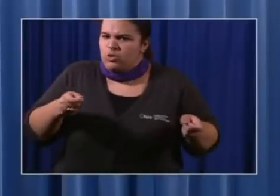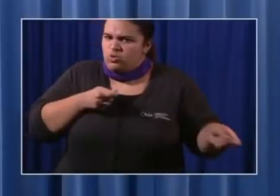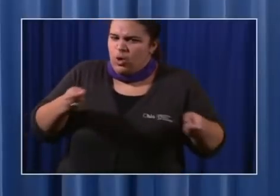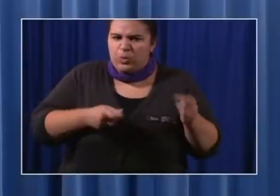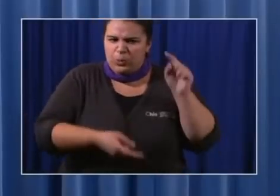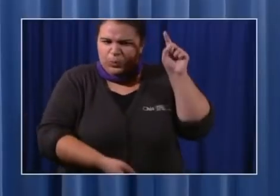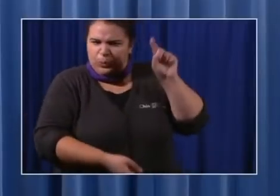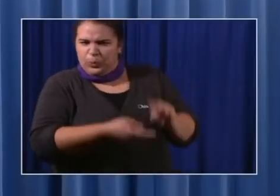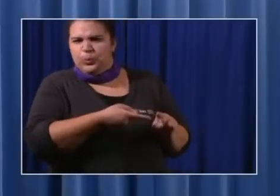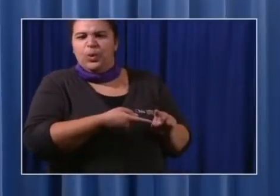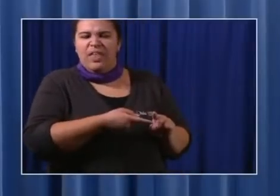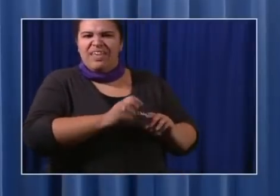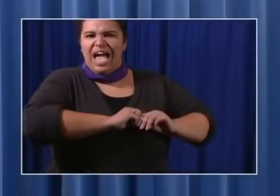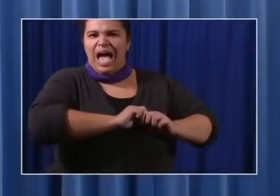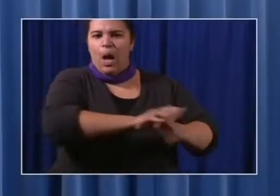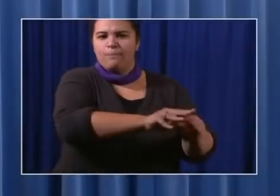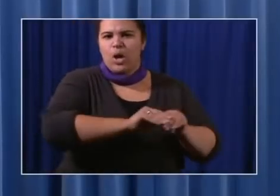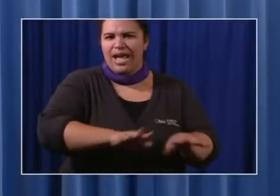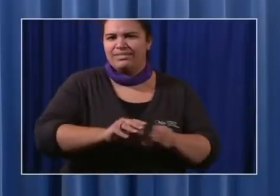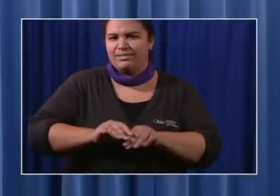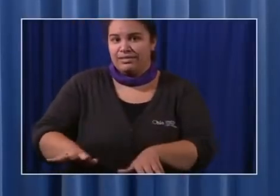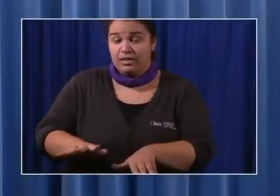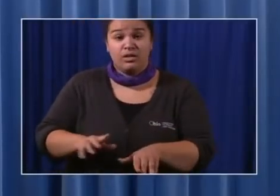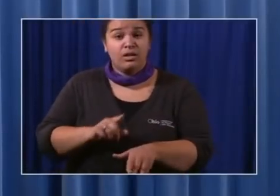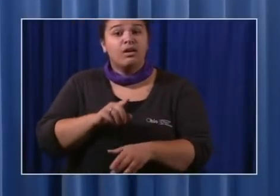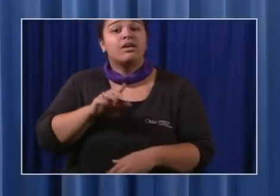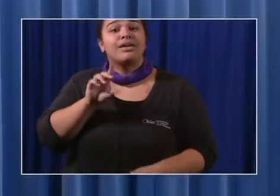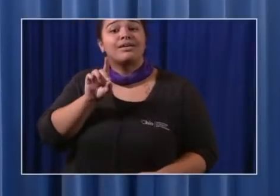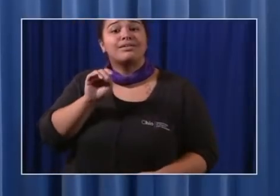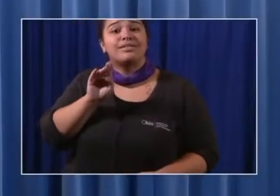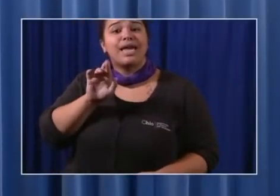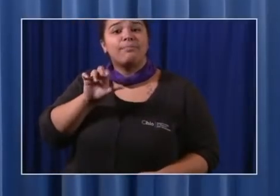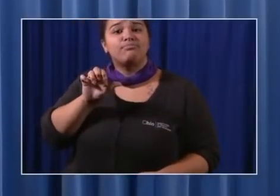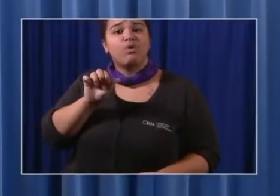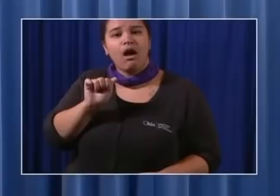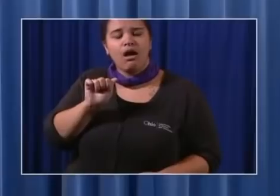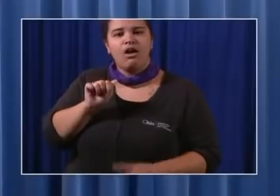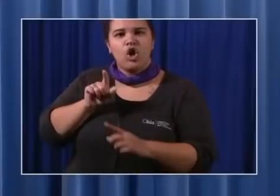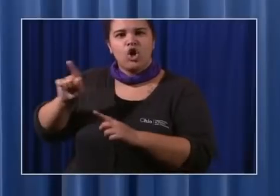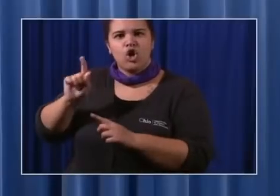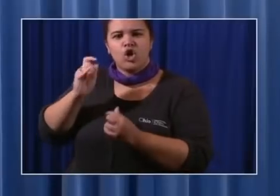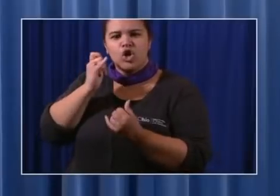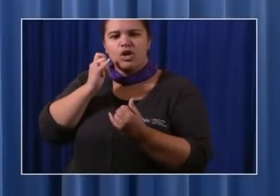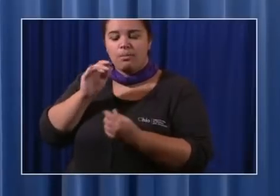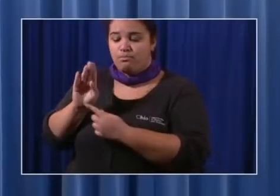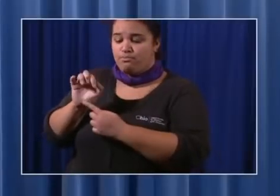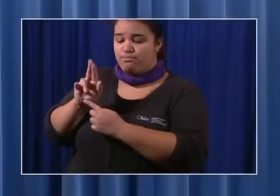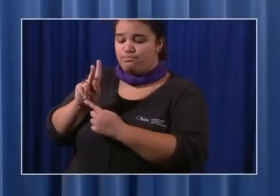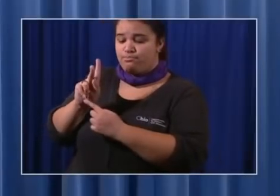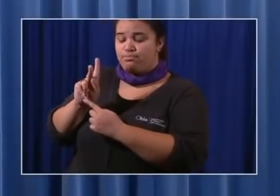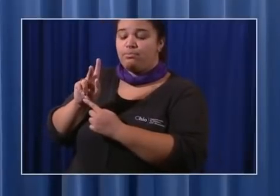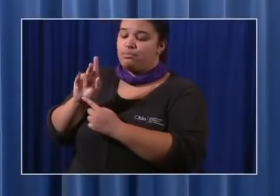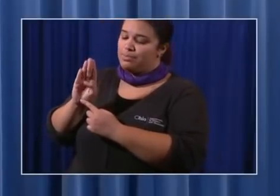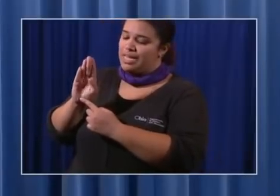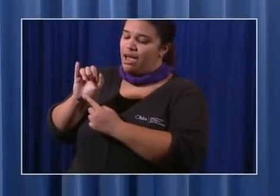you be taking or are you considering new aggressive steps in Columbus to slow the spread of the virus?